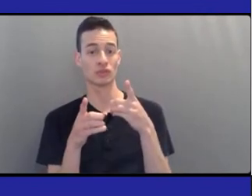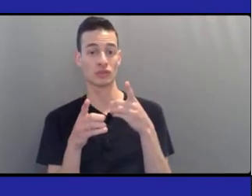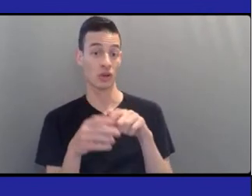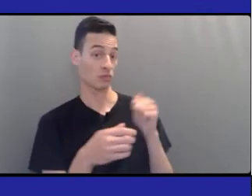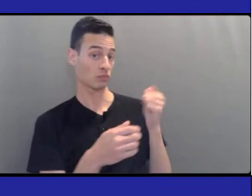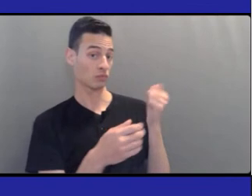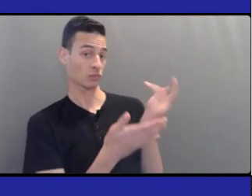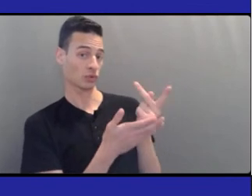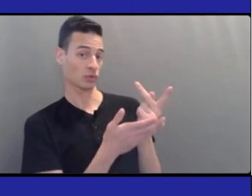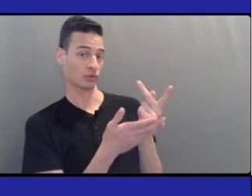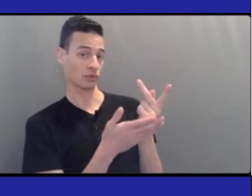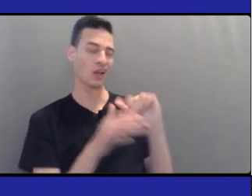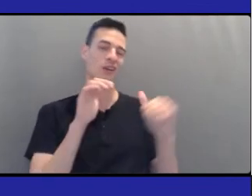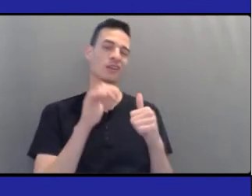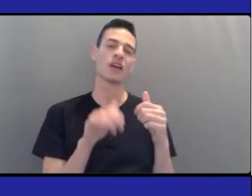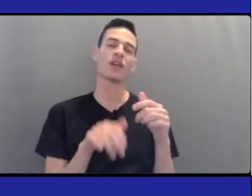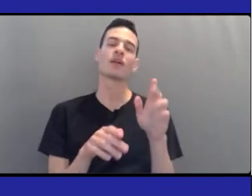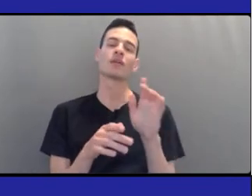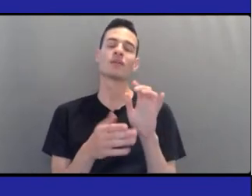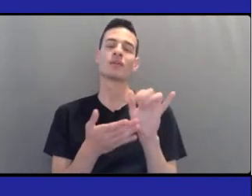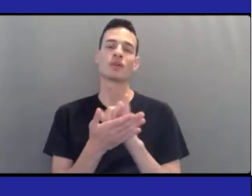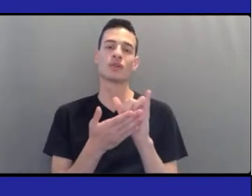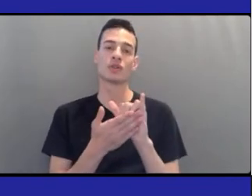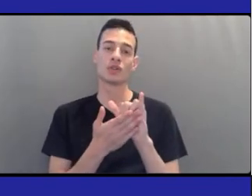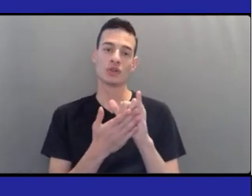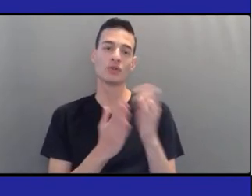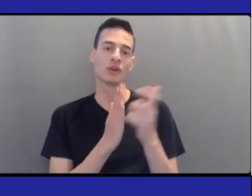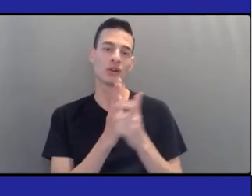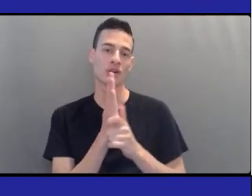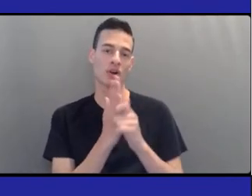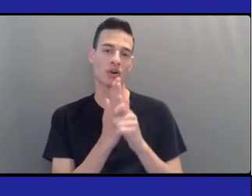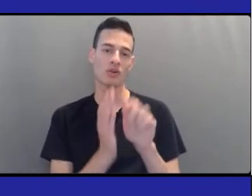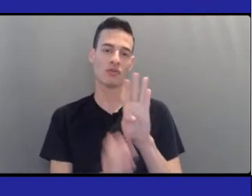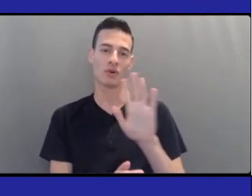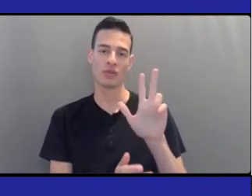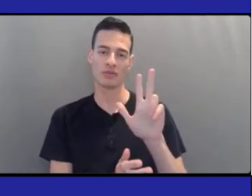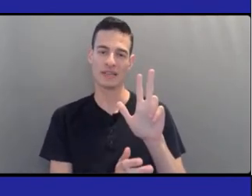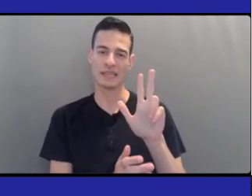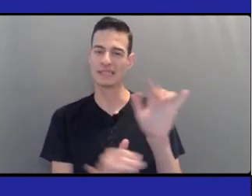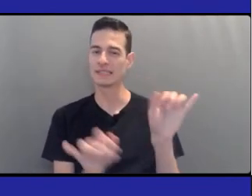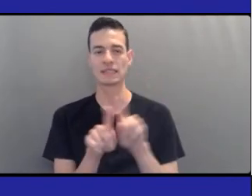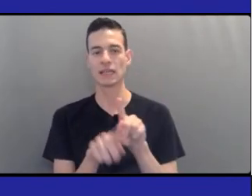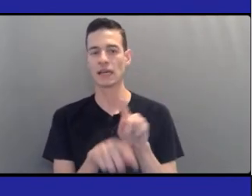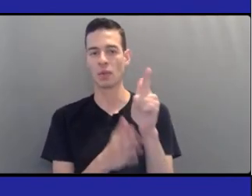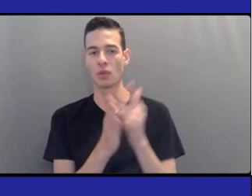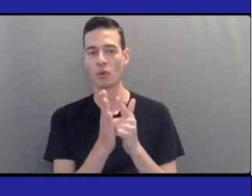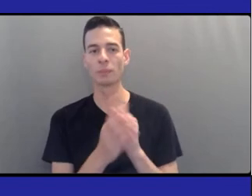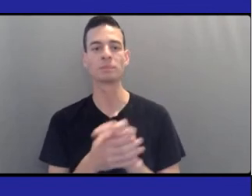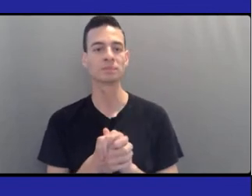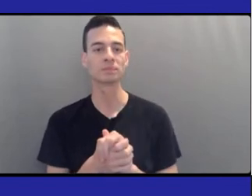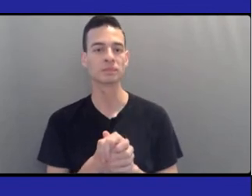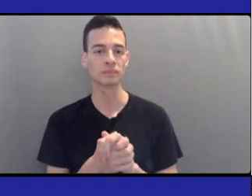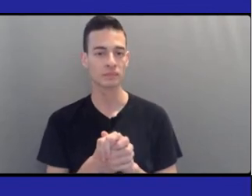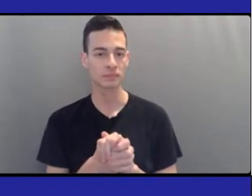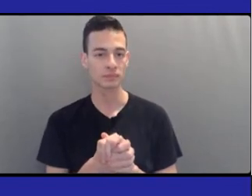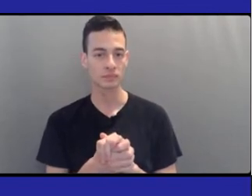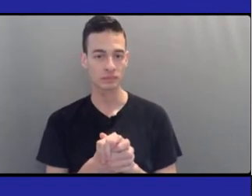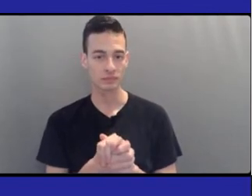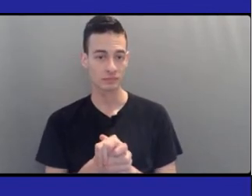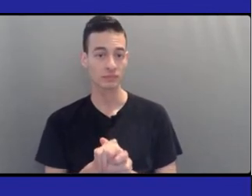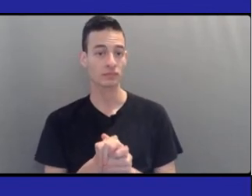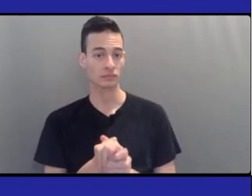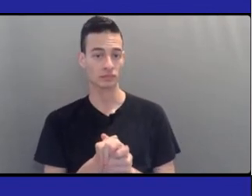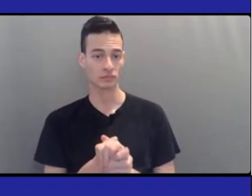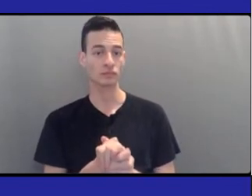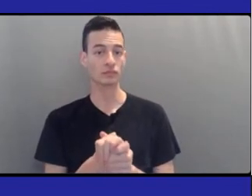of the New York City Health and Hospitals Corporation at its meeting of February 23rd, 2023, to serve in such